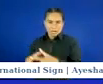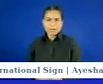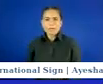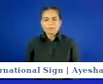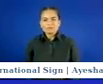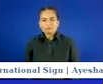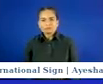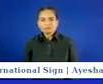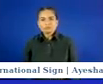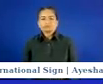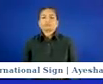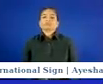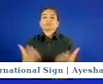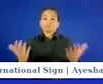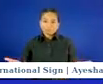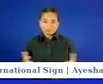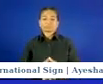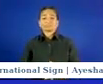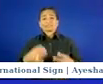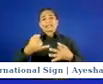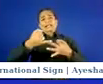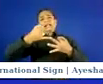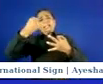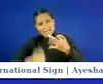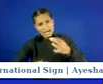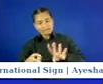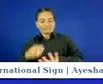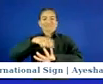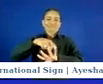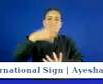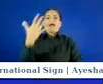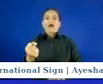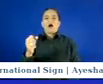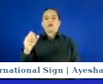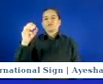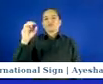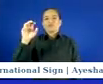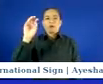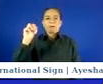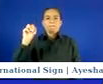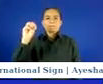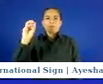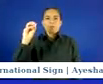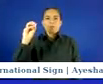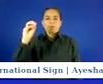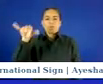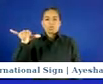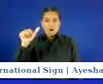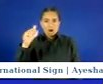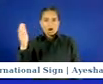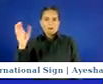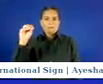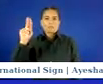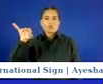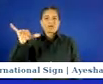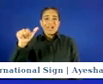Lastly, not least, we have Mr. Mwiya, who is the National Project Officer and Disability Officer at